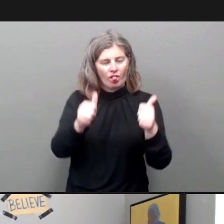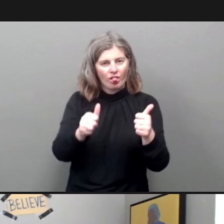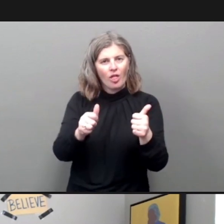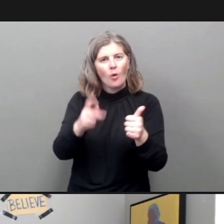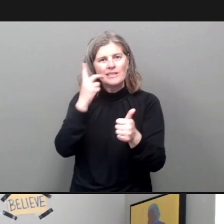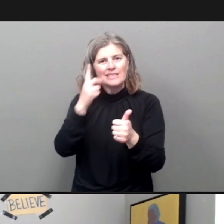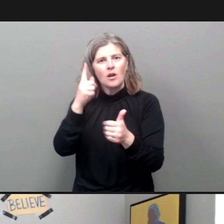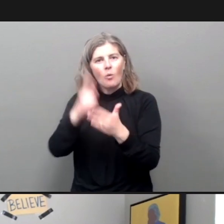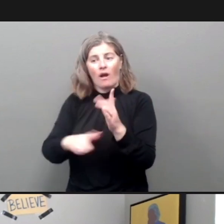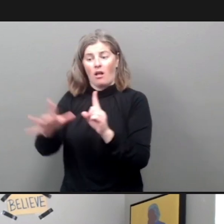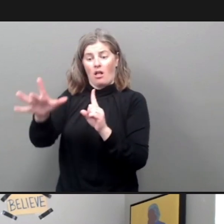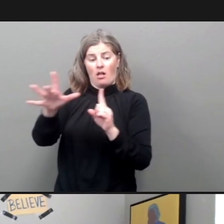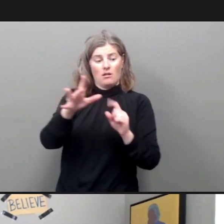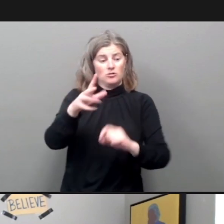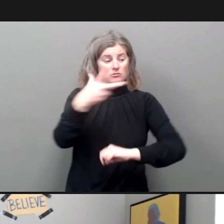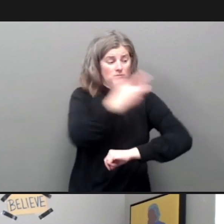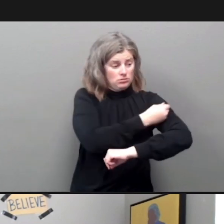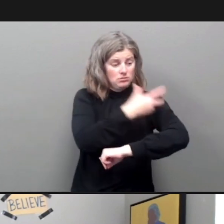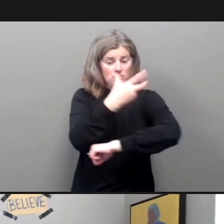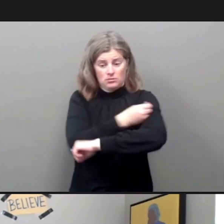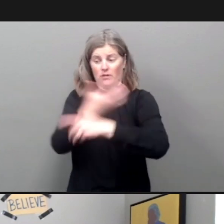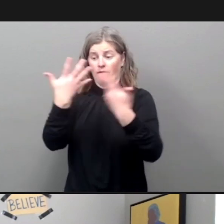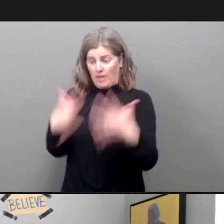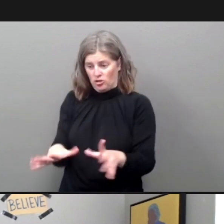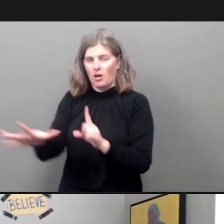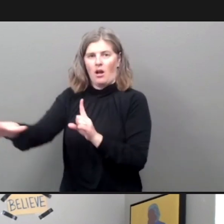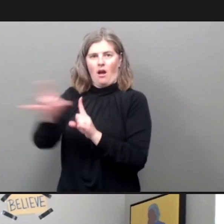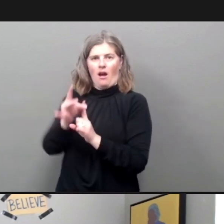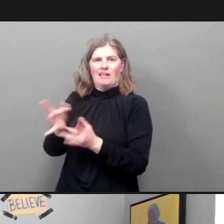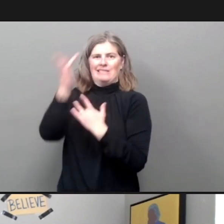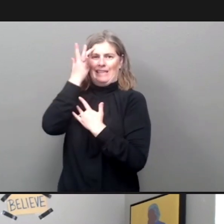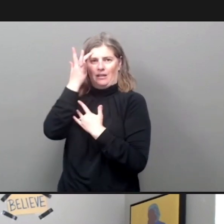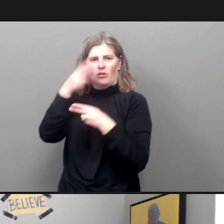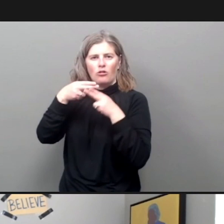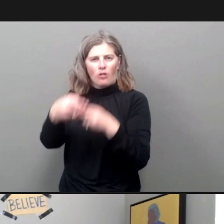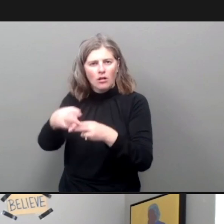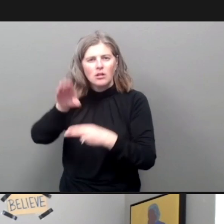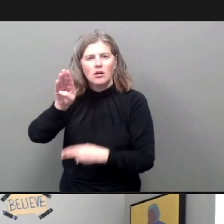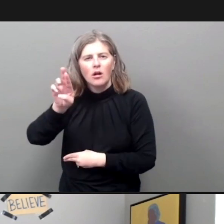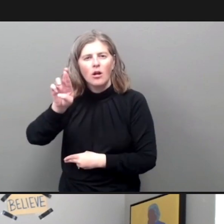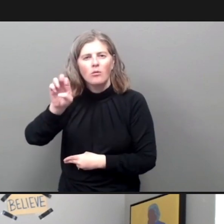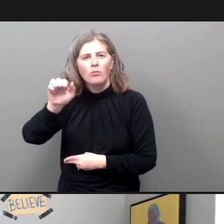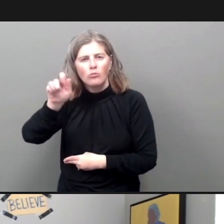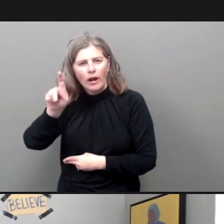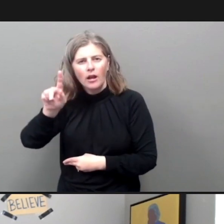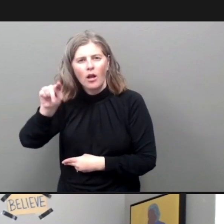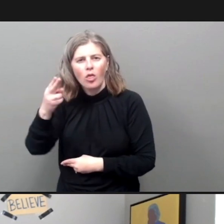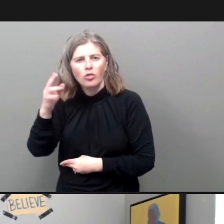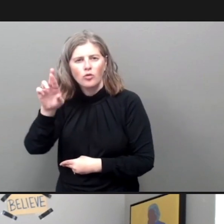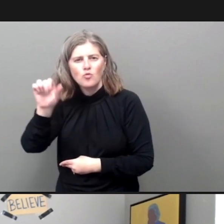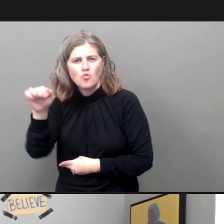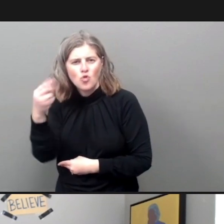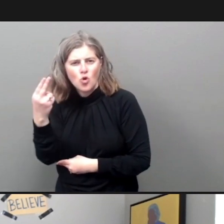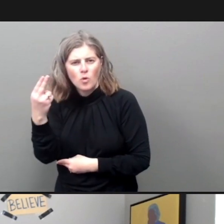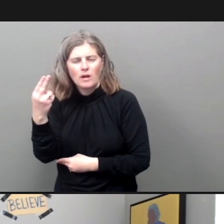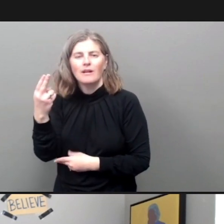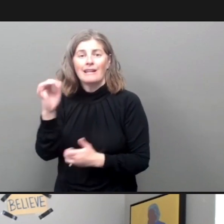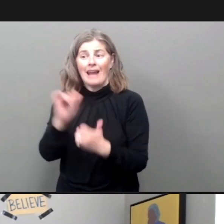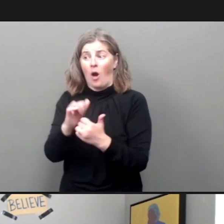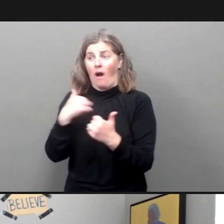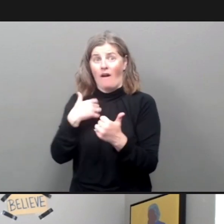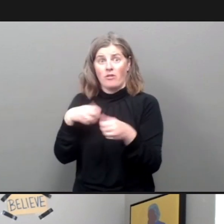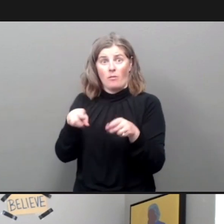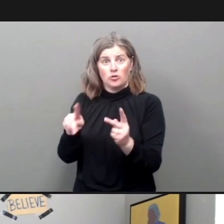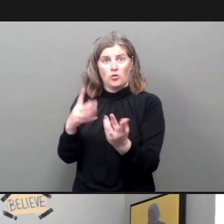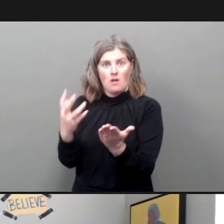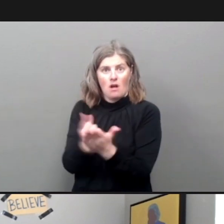breakthrough cases over time. And now we have the opportunity to get a booster shot